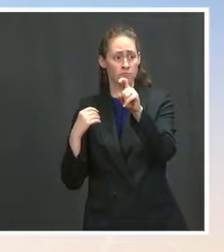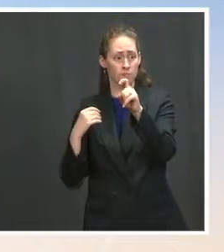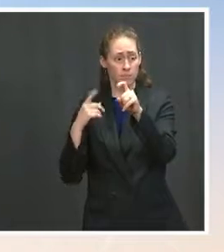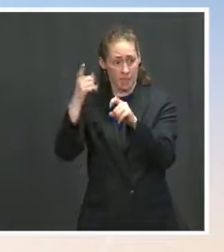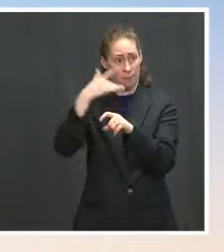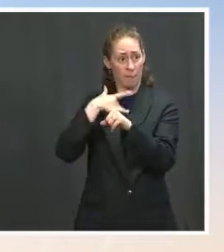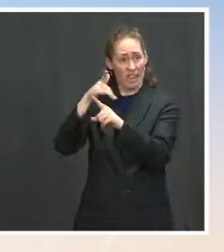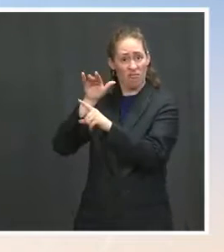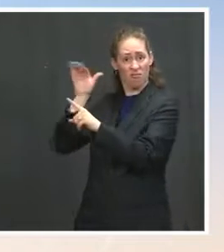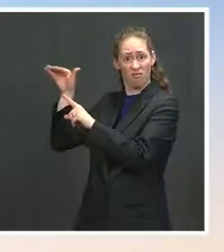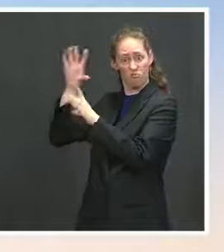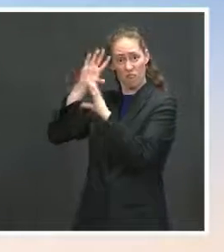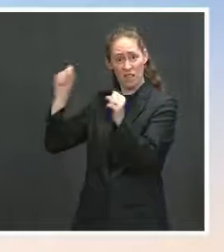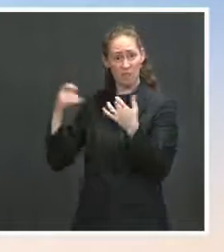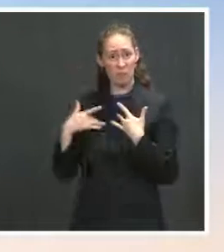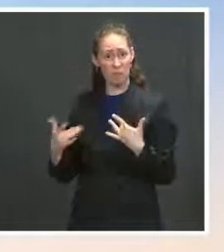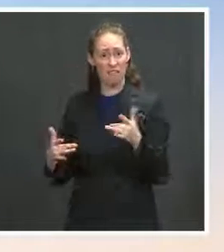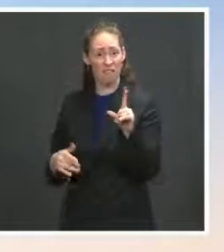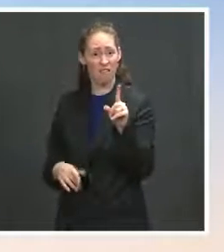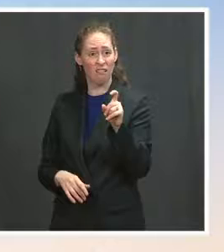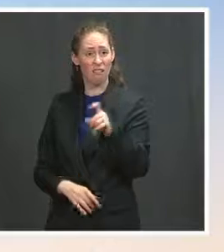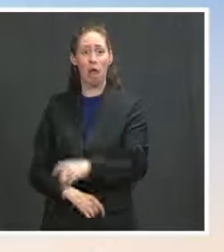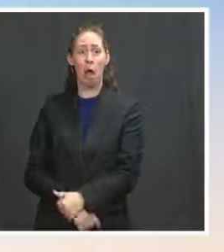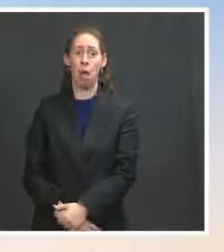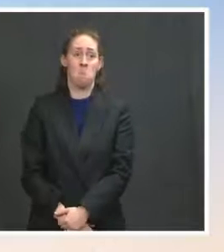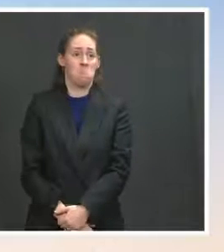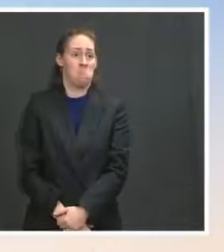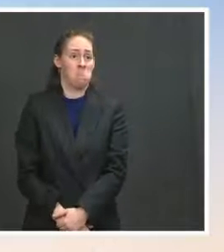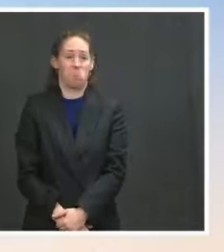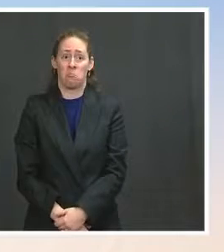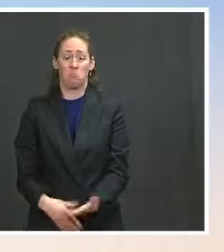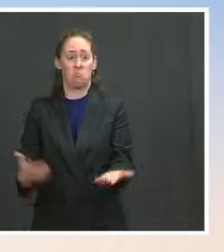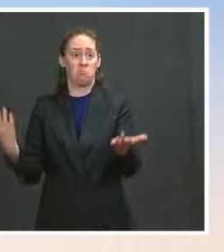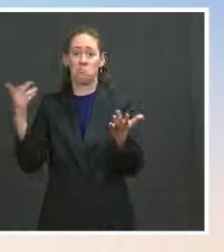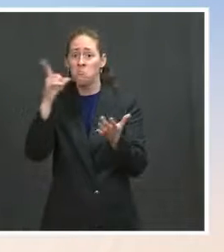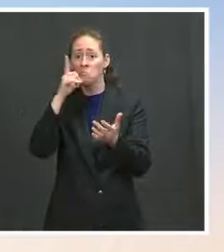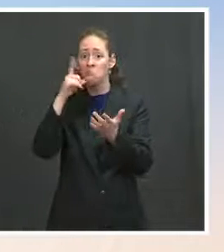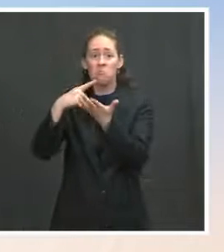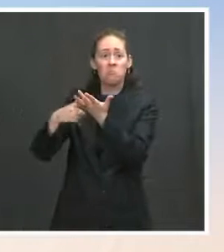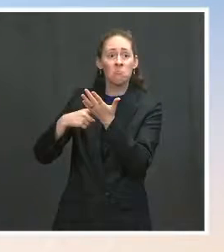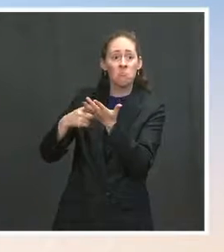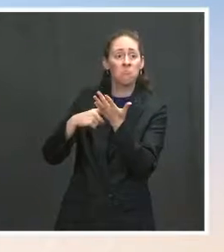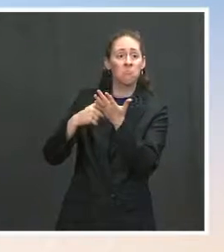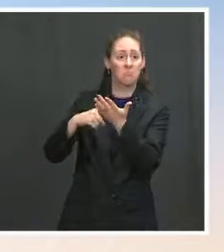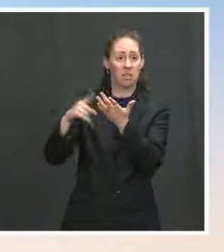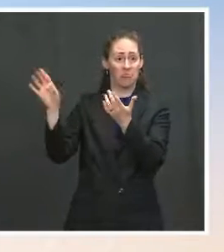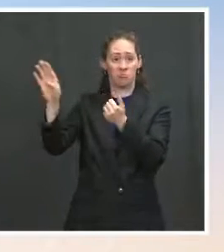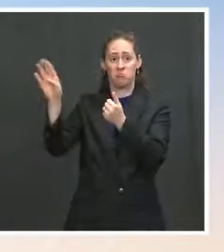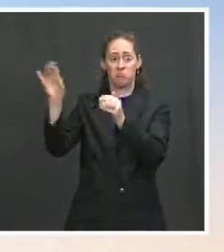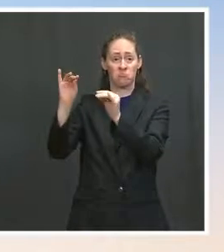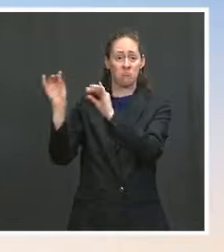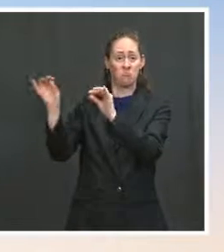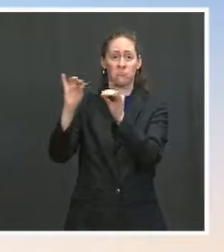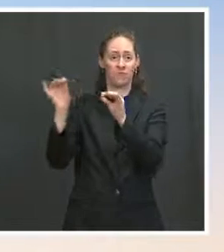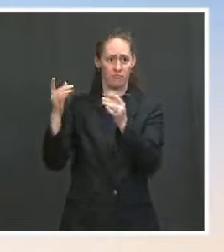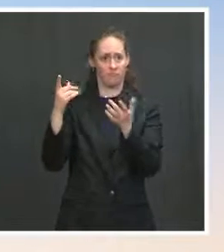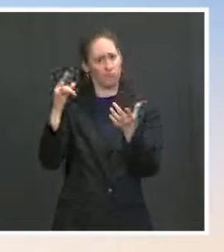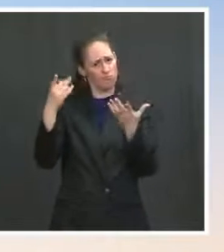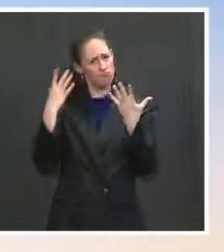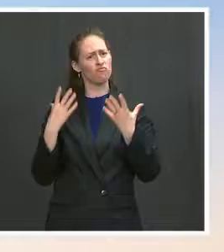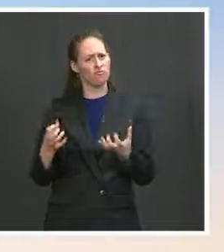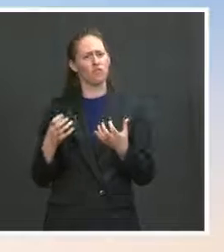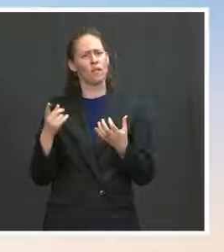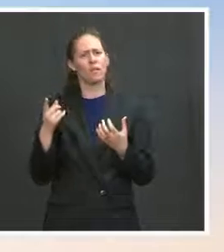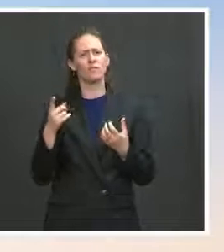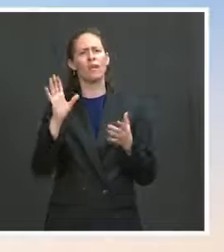needs to be one of them at the helm, and certainly this is an area where she expressed a direct interest in. I'm going to have to just wrap it up shortly, but go